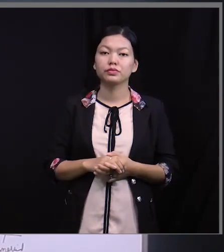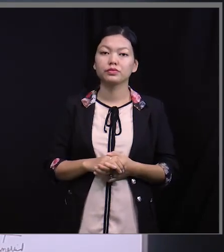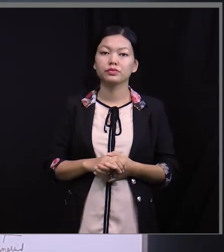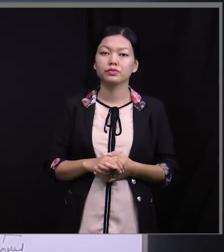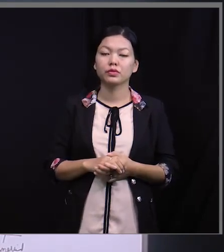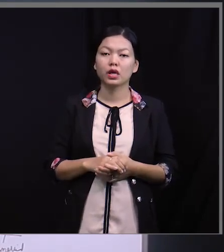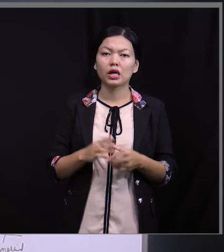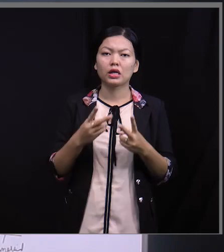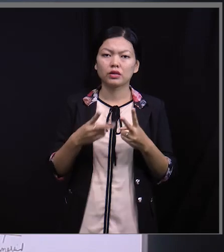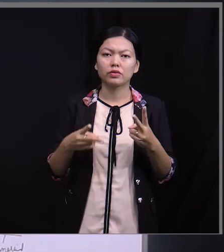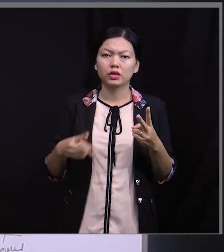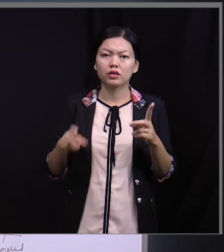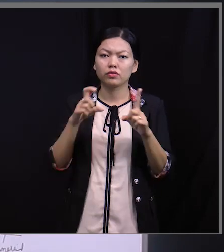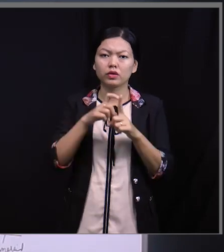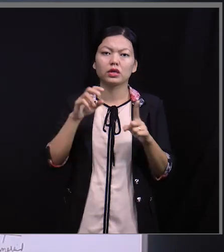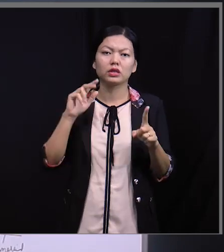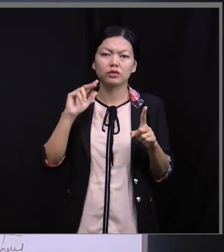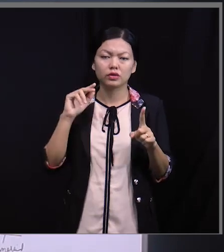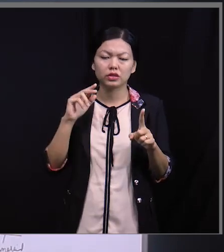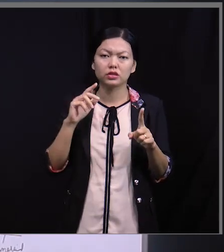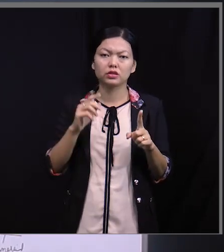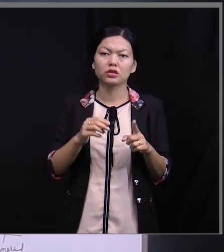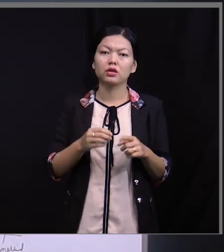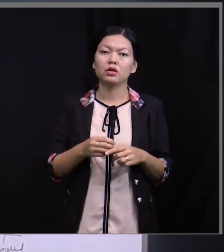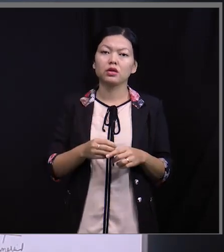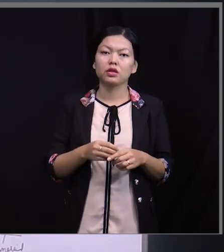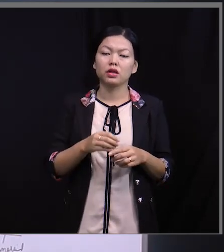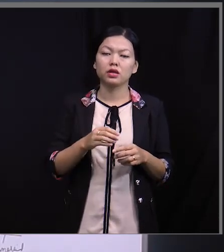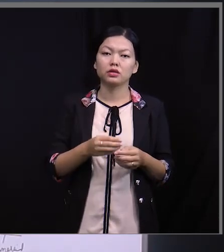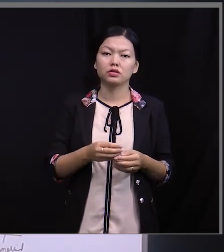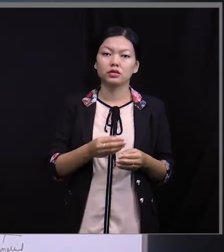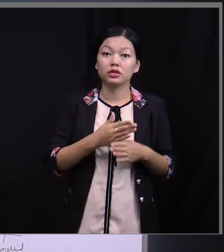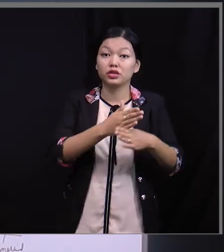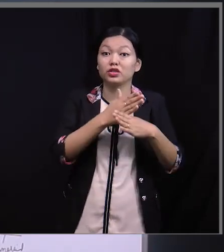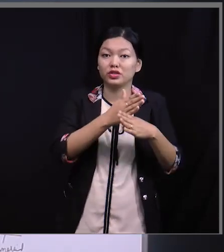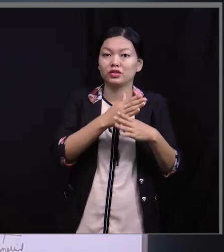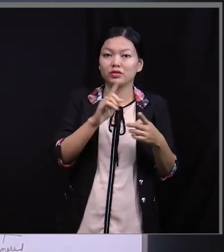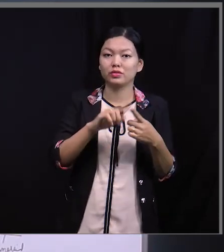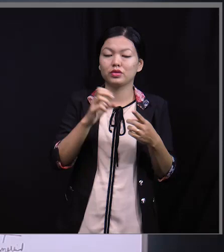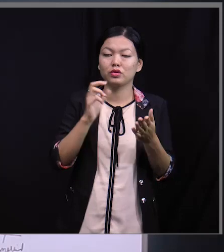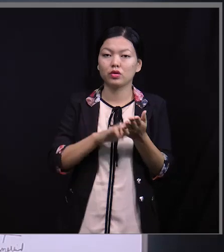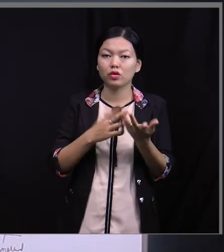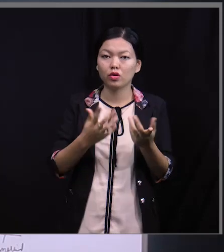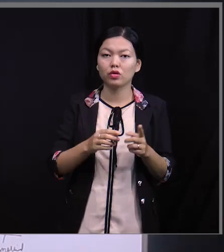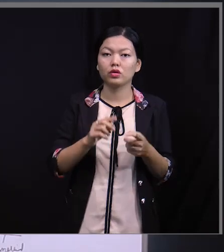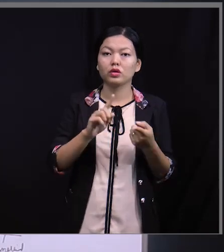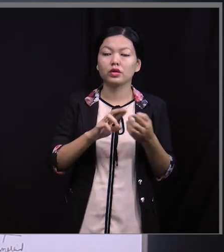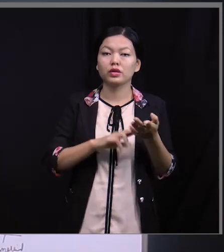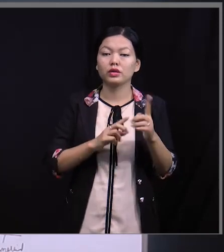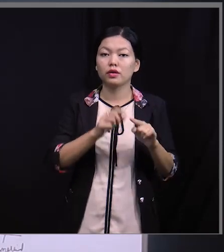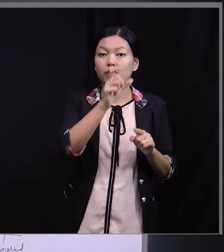there are different definitions given by different economists and different entrepreneurs.